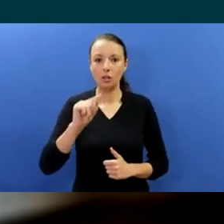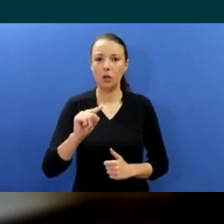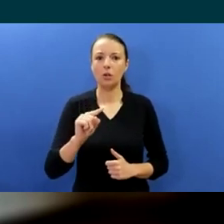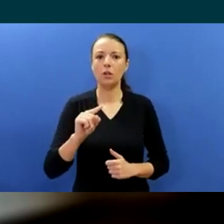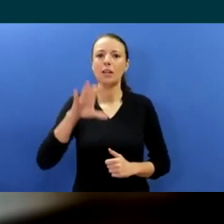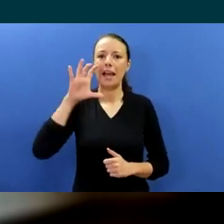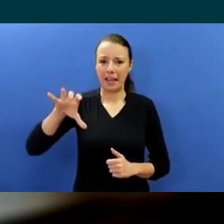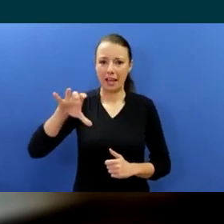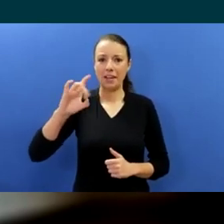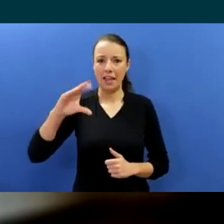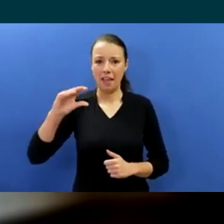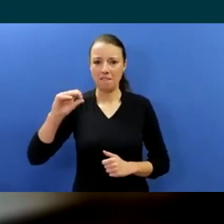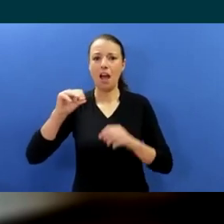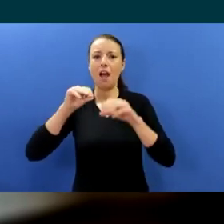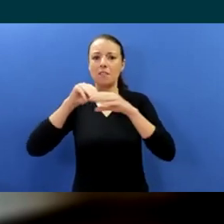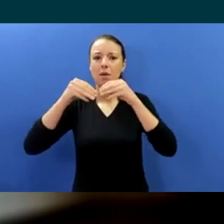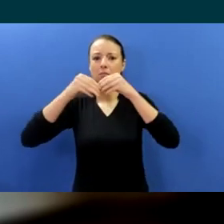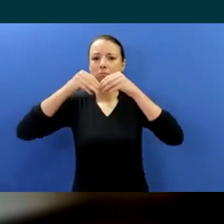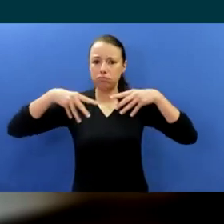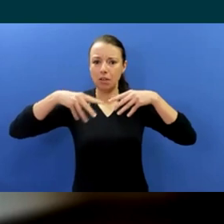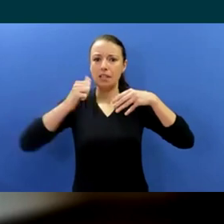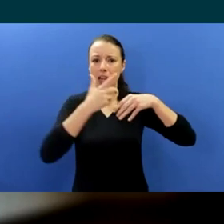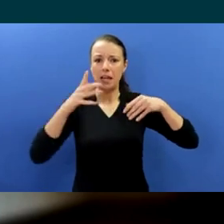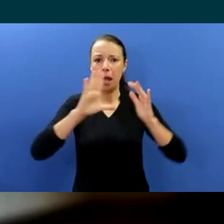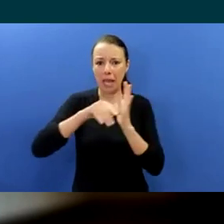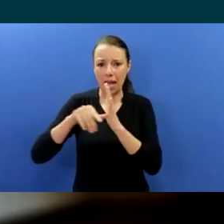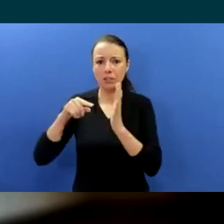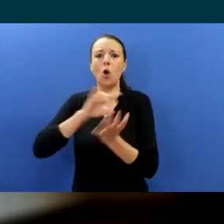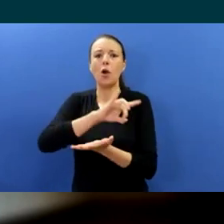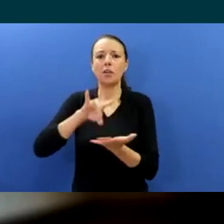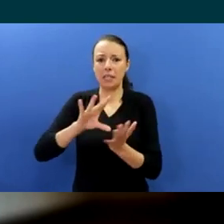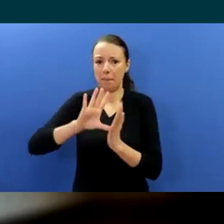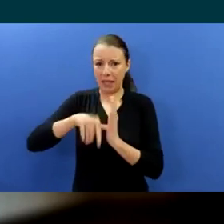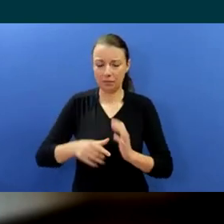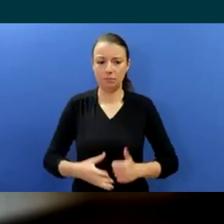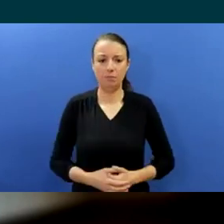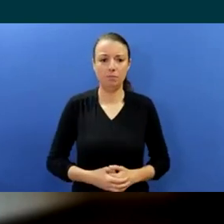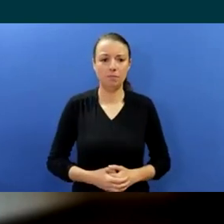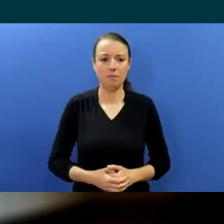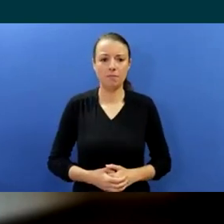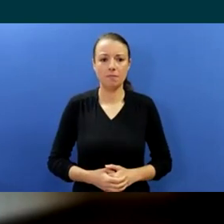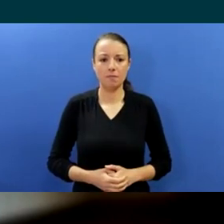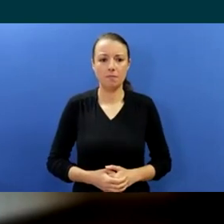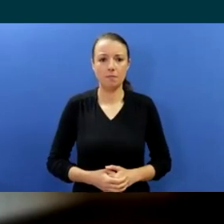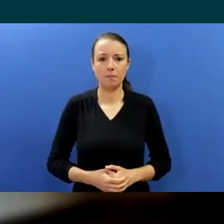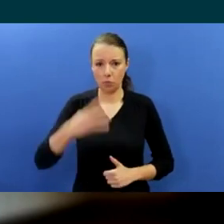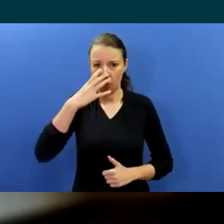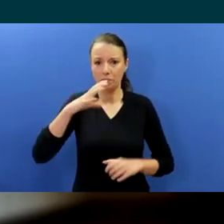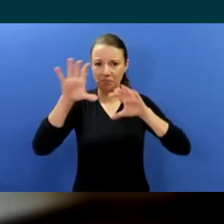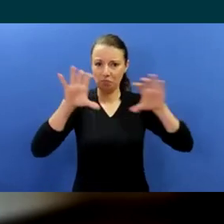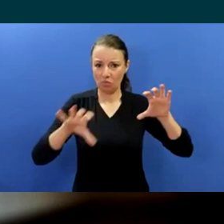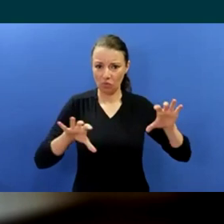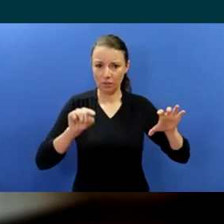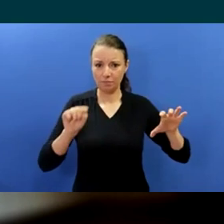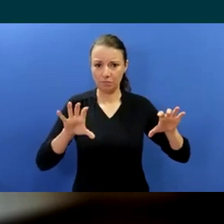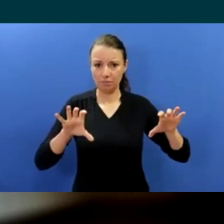a commune as we call them, and it's very central within Geneva. It's a